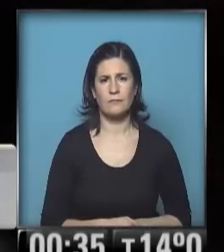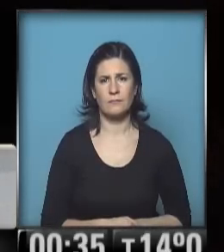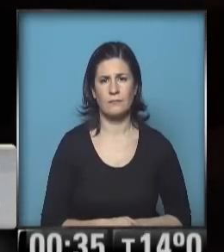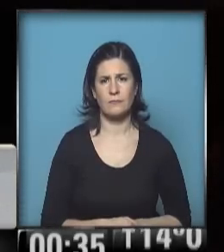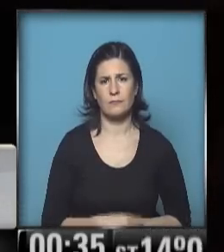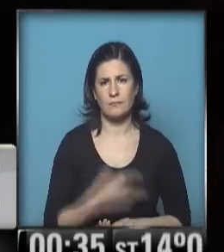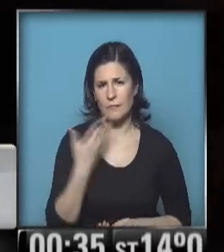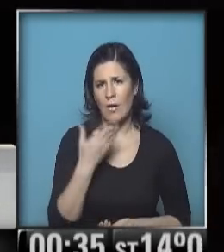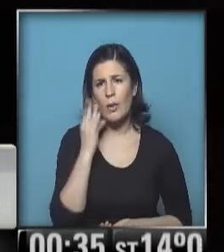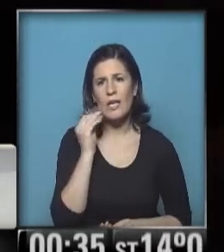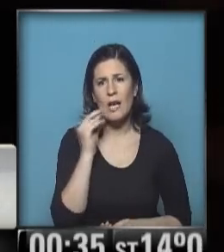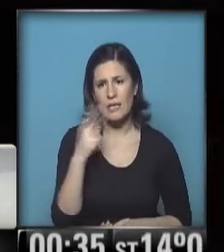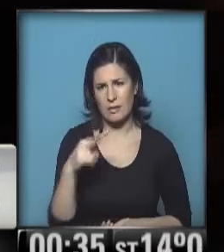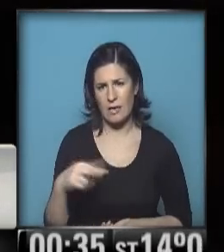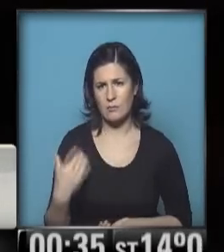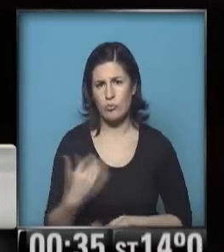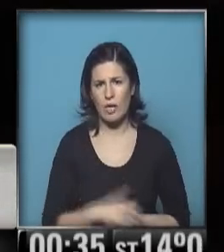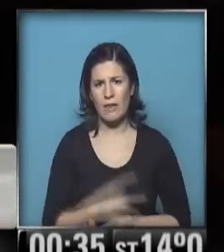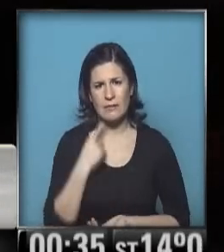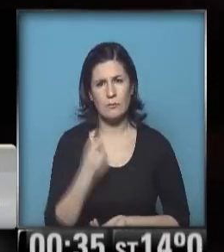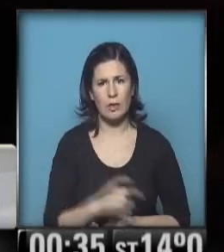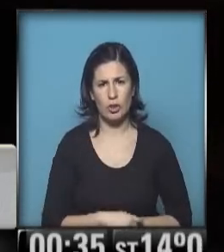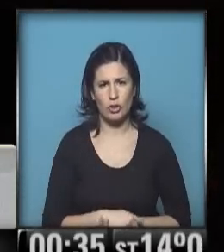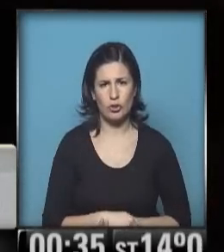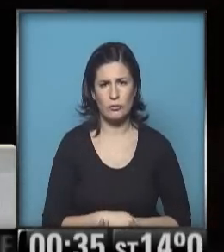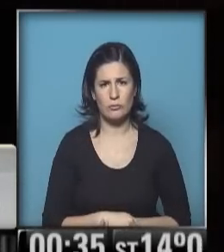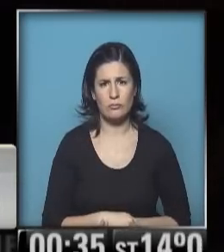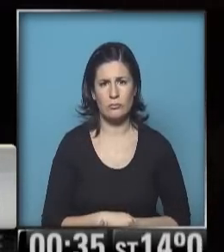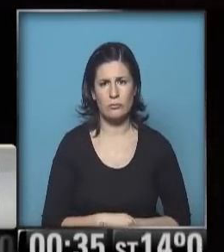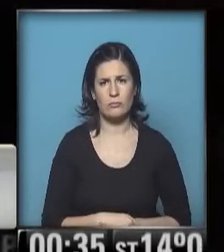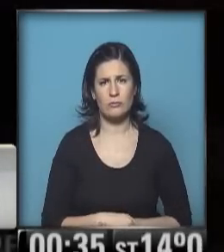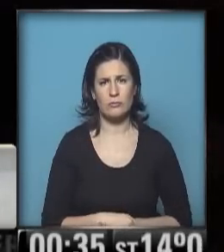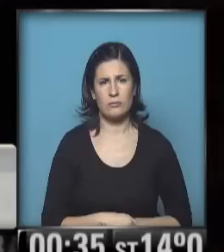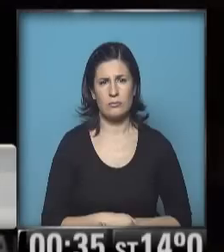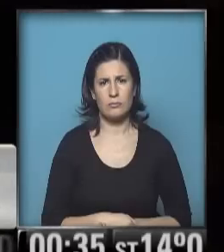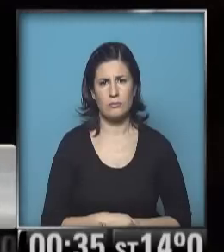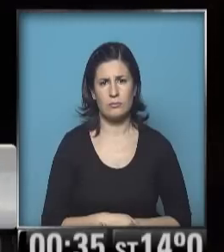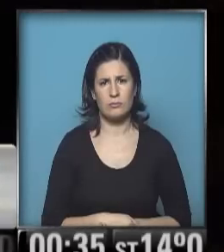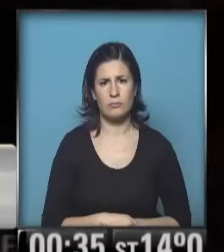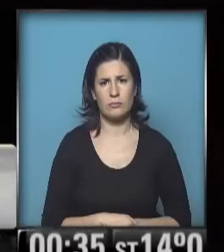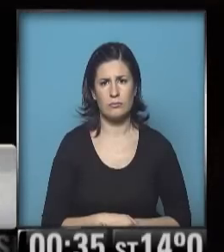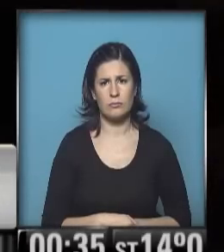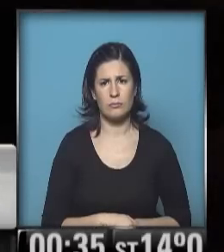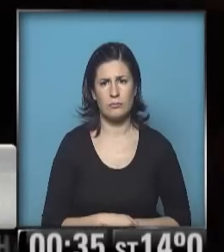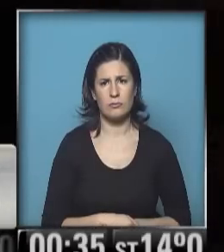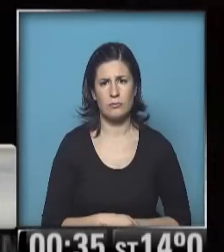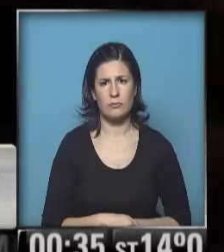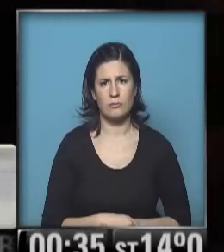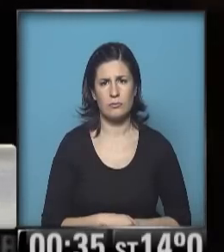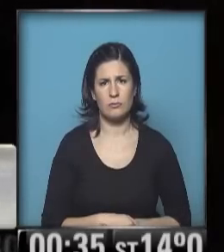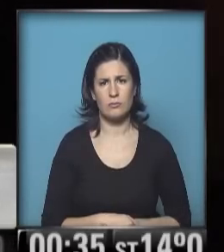You've spent billions of U.S. taxpayers' dollars, and we've lost thousands of our troops in our previous fighting against the Islamic